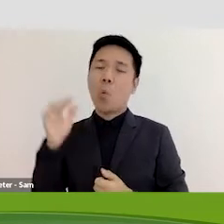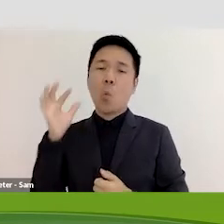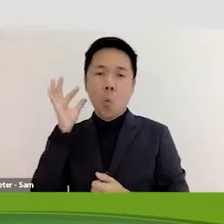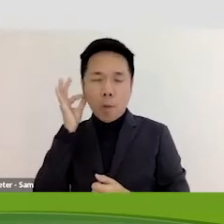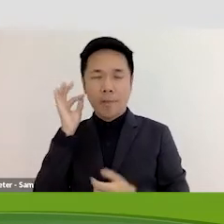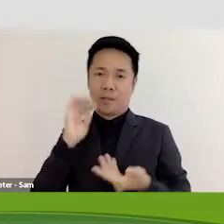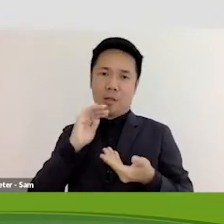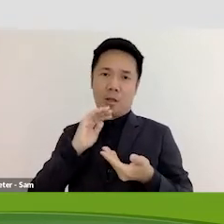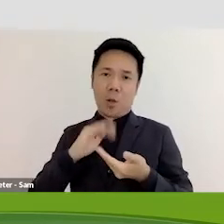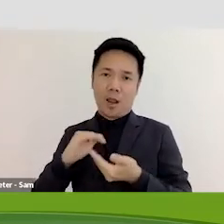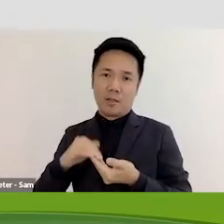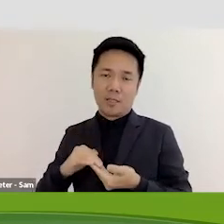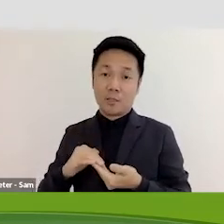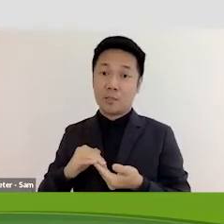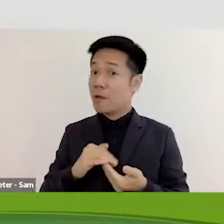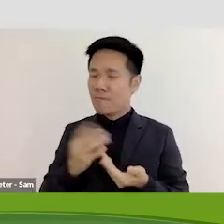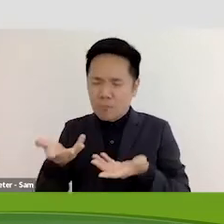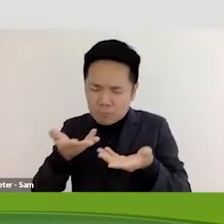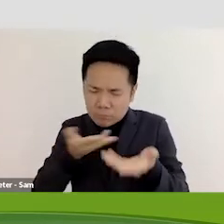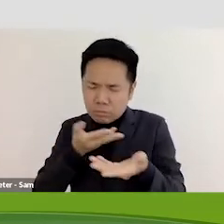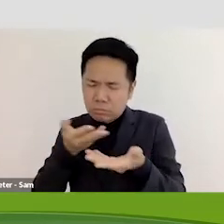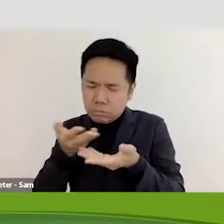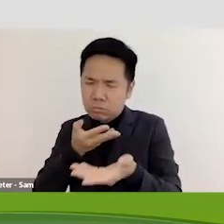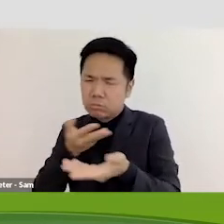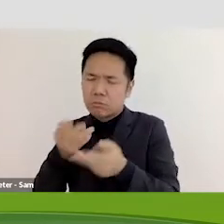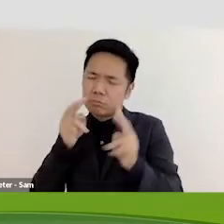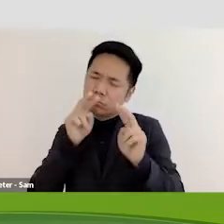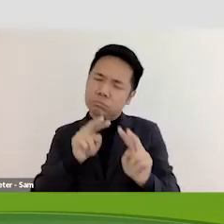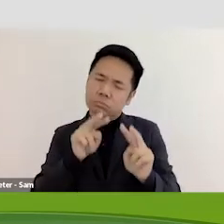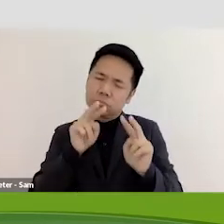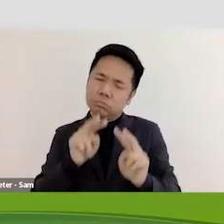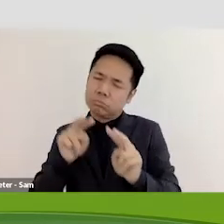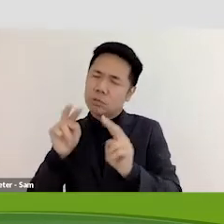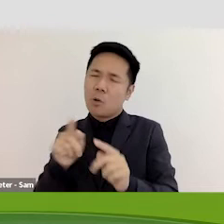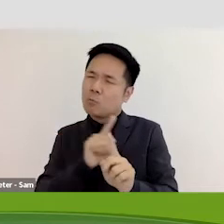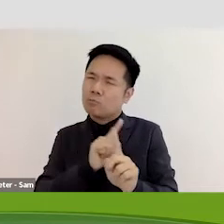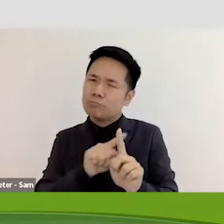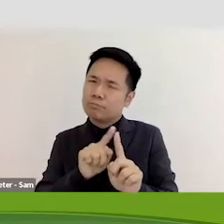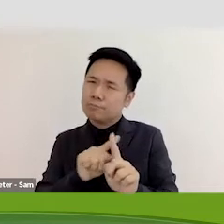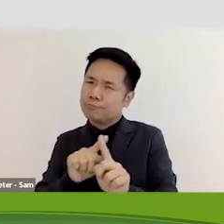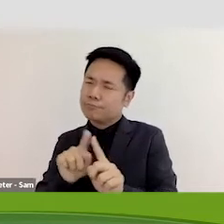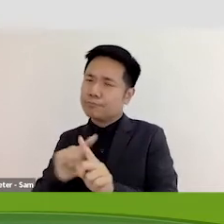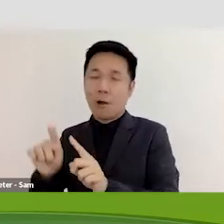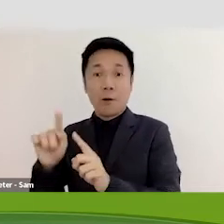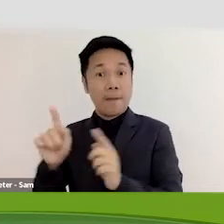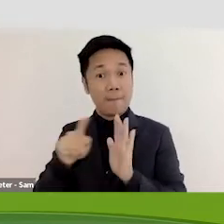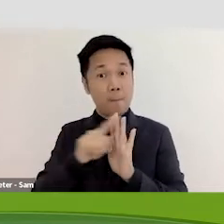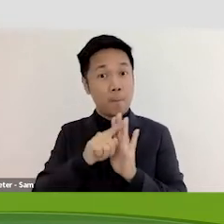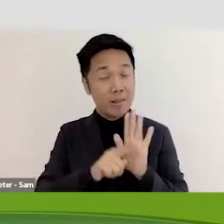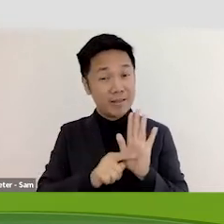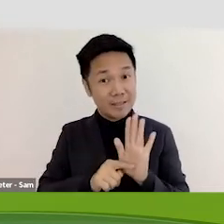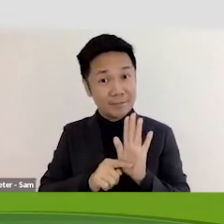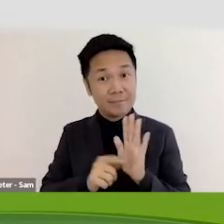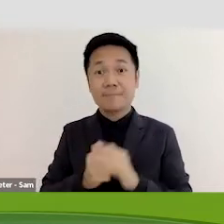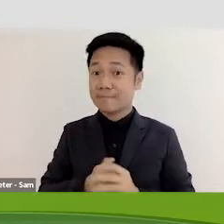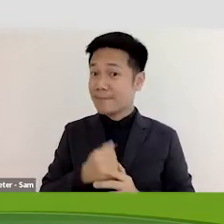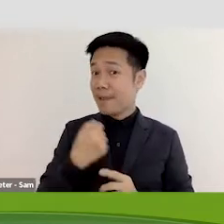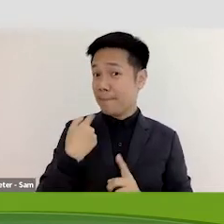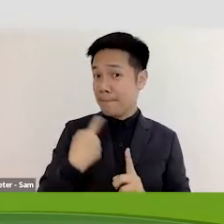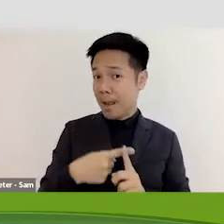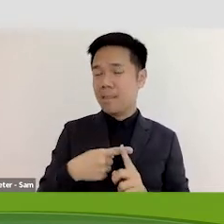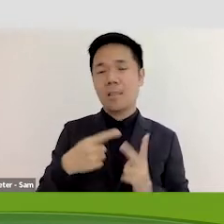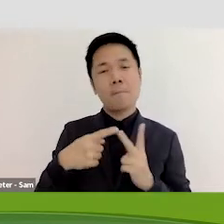the design, delivery, and evaluation of all key national policy processes and